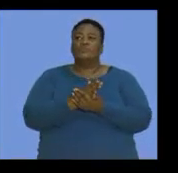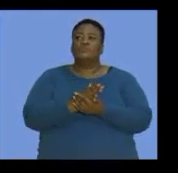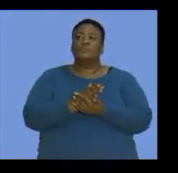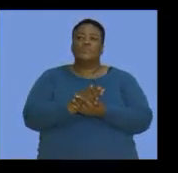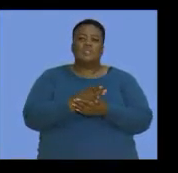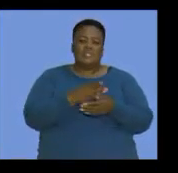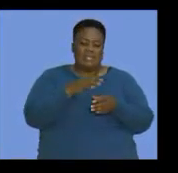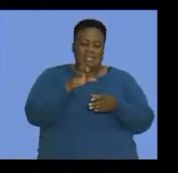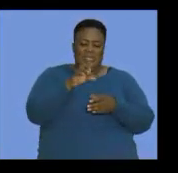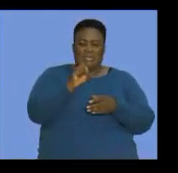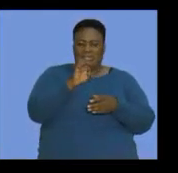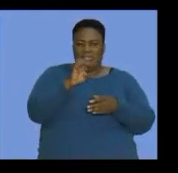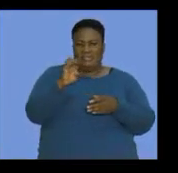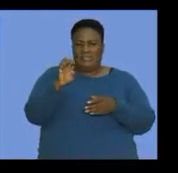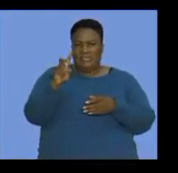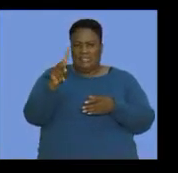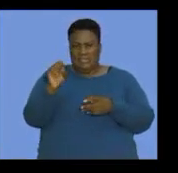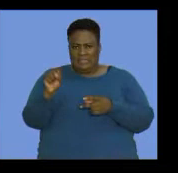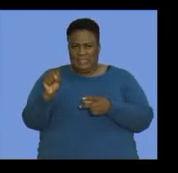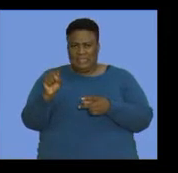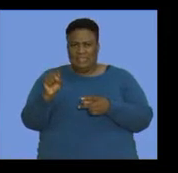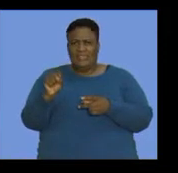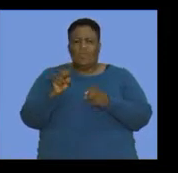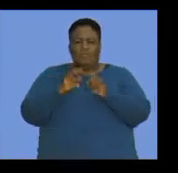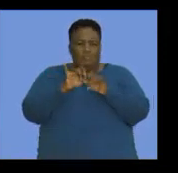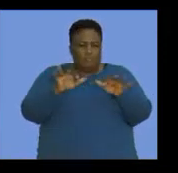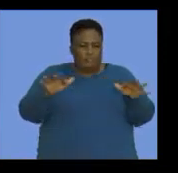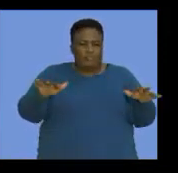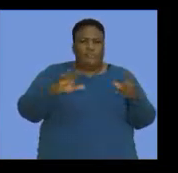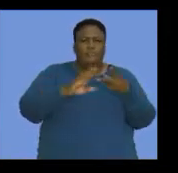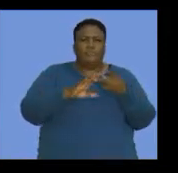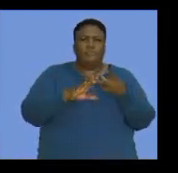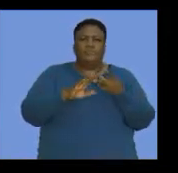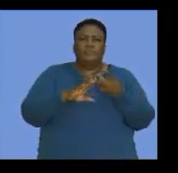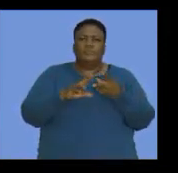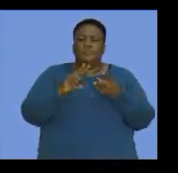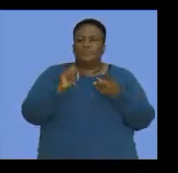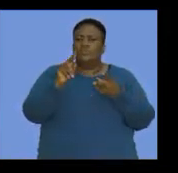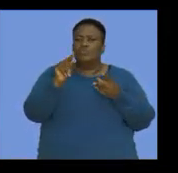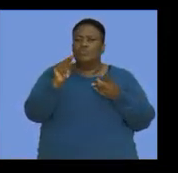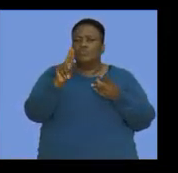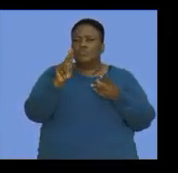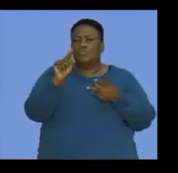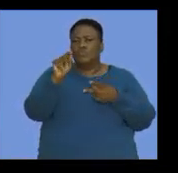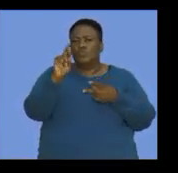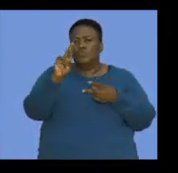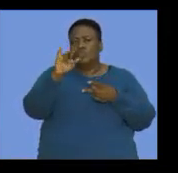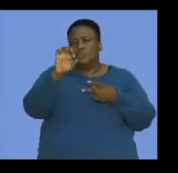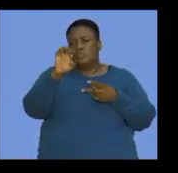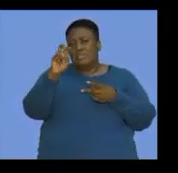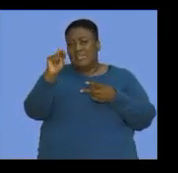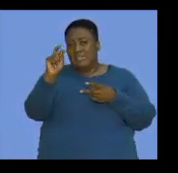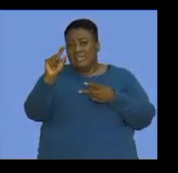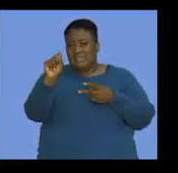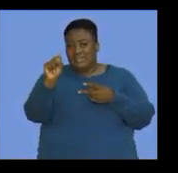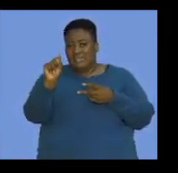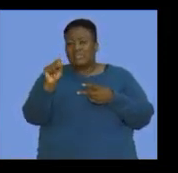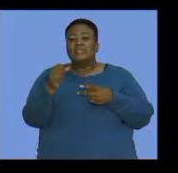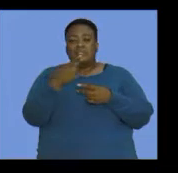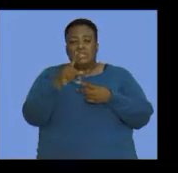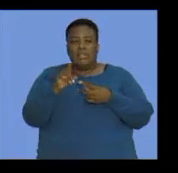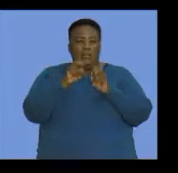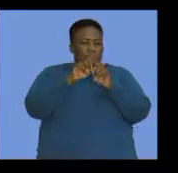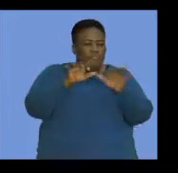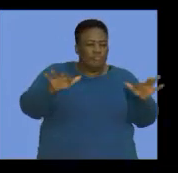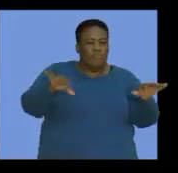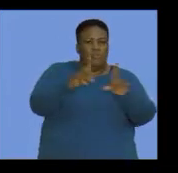dispersed, nutrients are recycled, so nitrogen and phosphorus cycles, and your oxygen and soil how